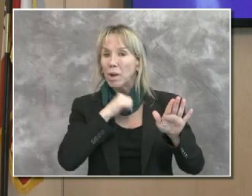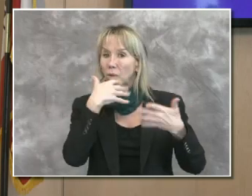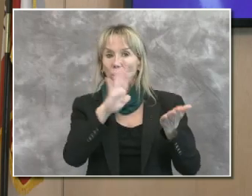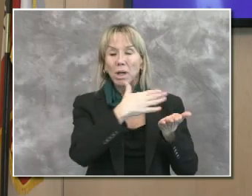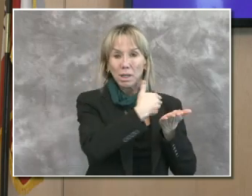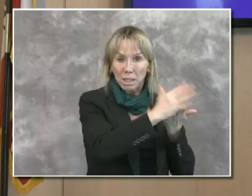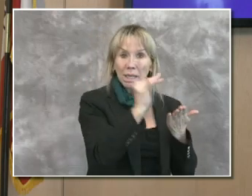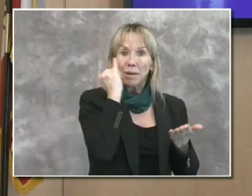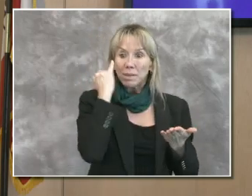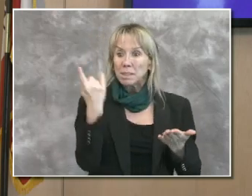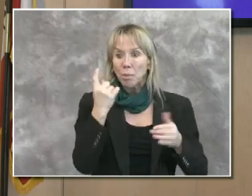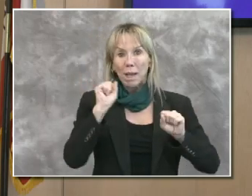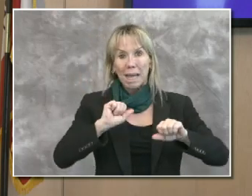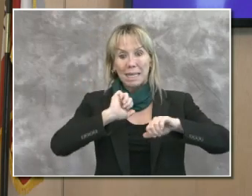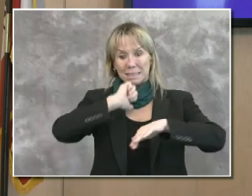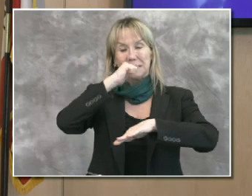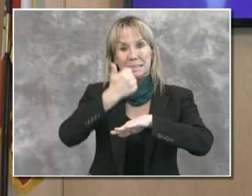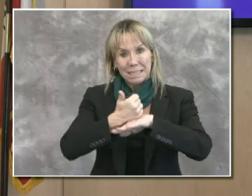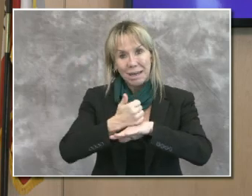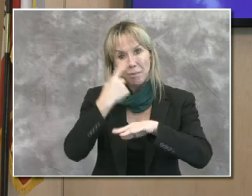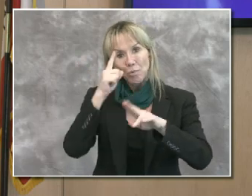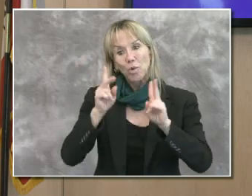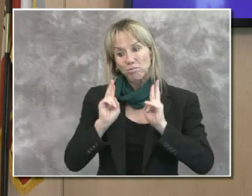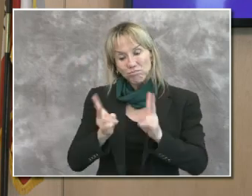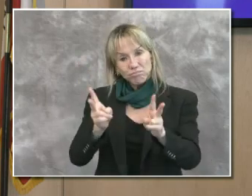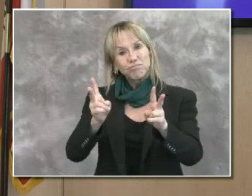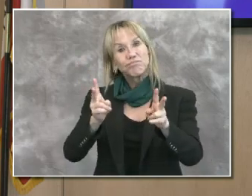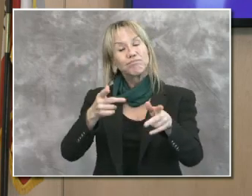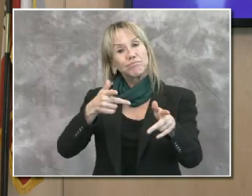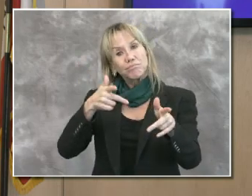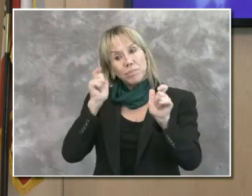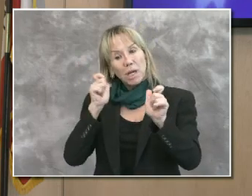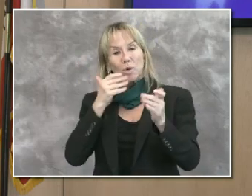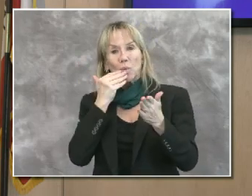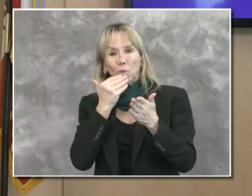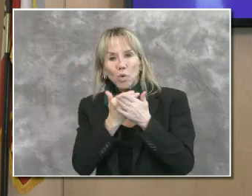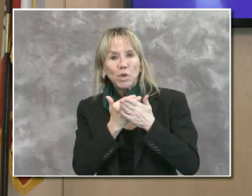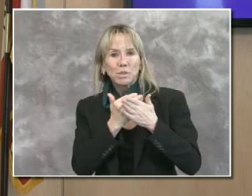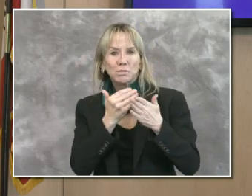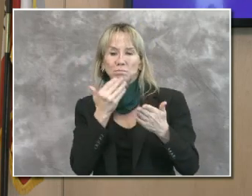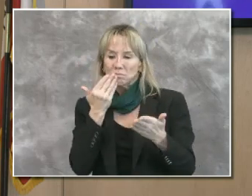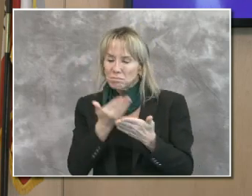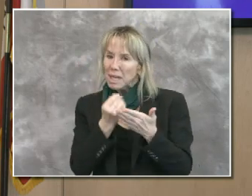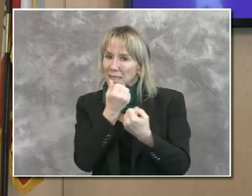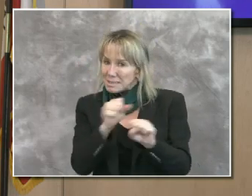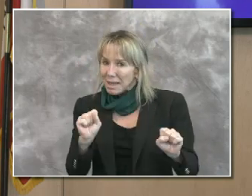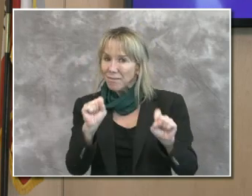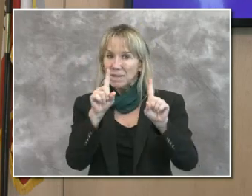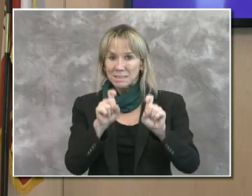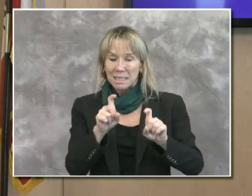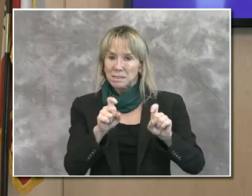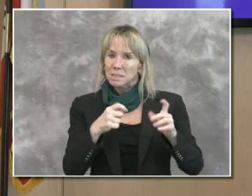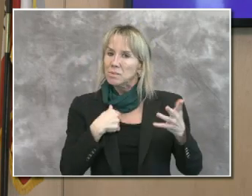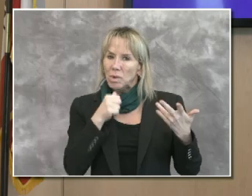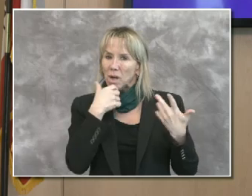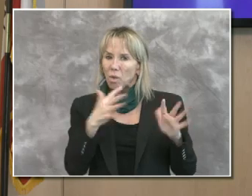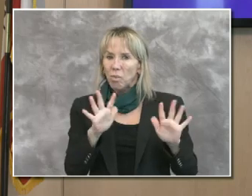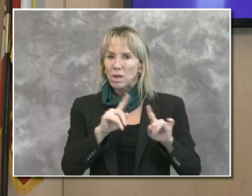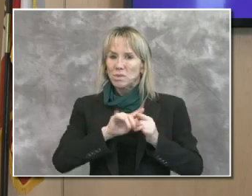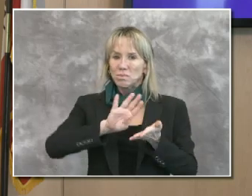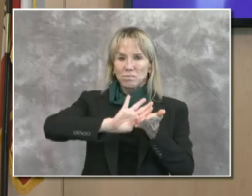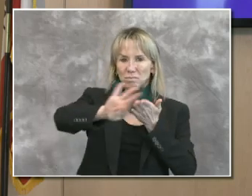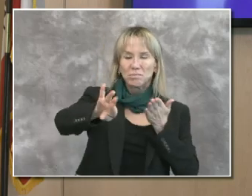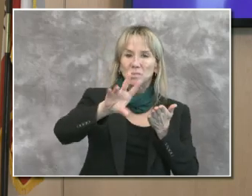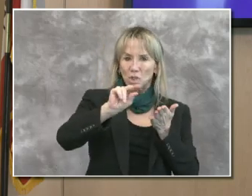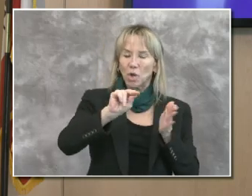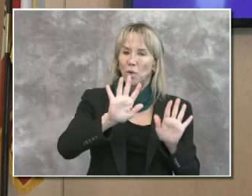a process that allows for rapid, efficient, and safe testing of the public. And we hope to